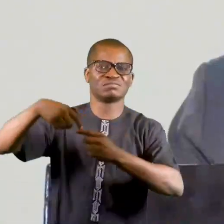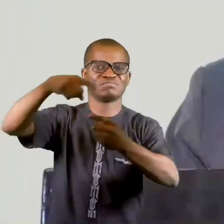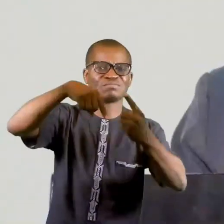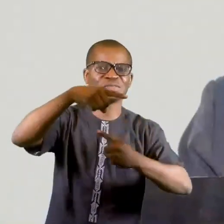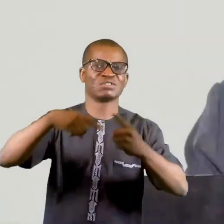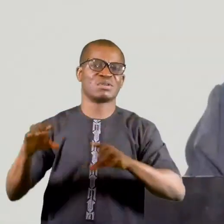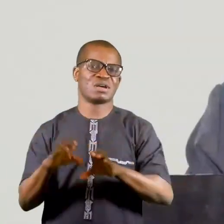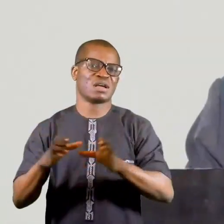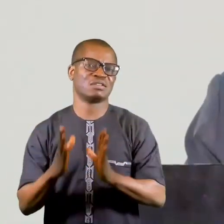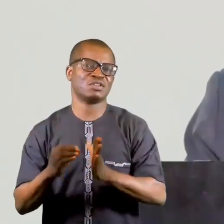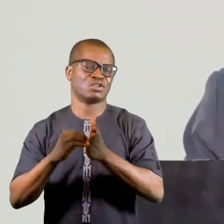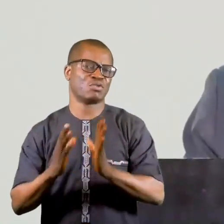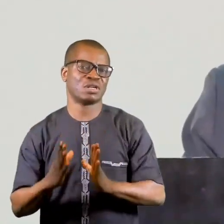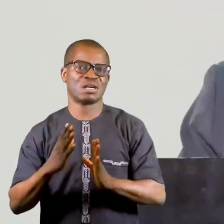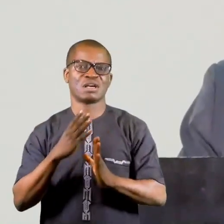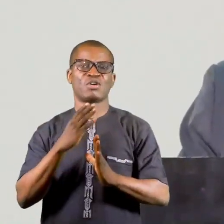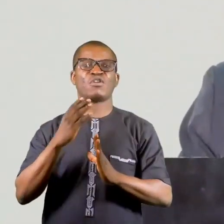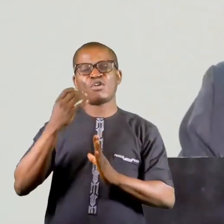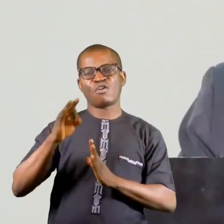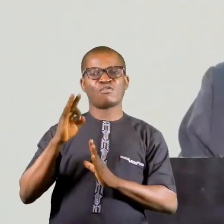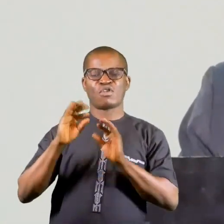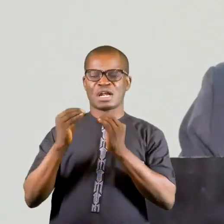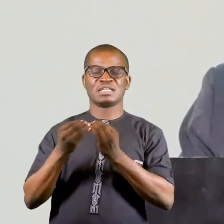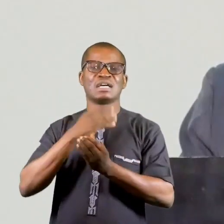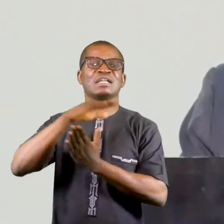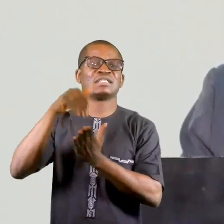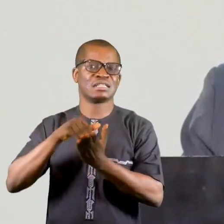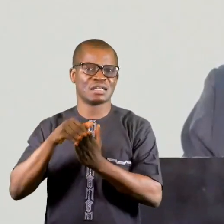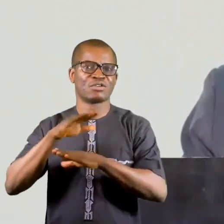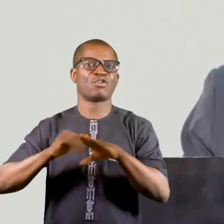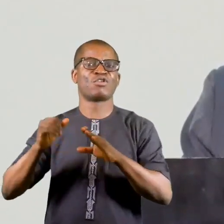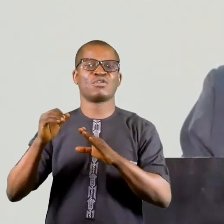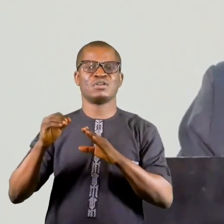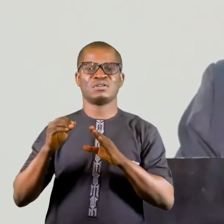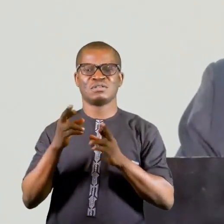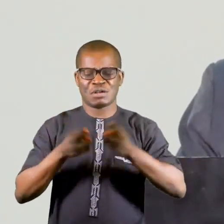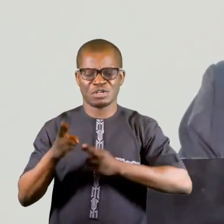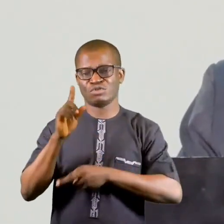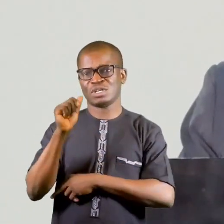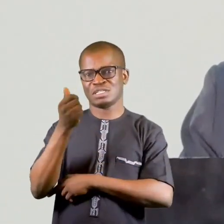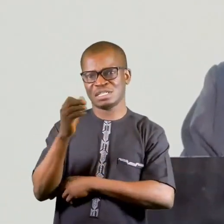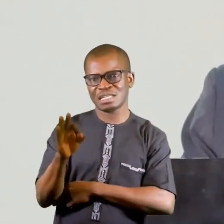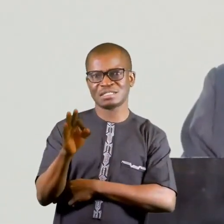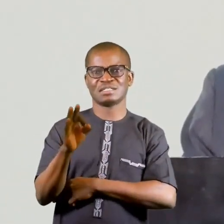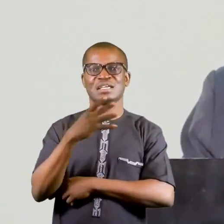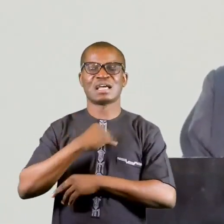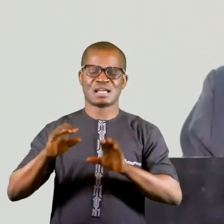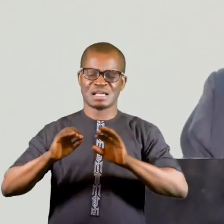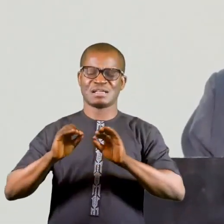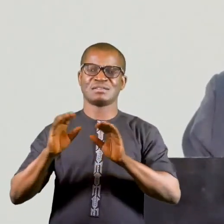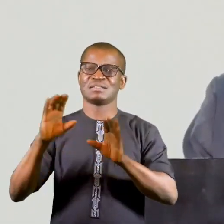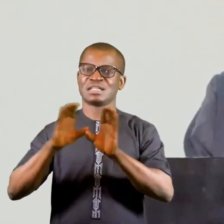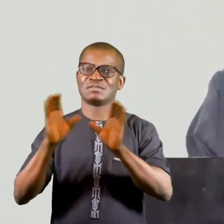the Trafficking in Persons Control of Activities of Organizations and Centers Regulation 2019 and the IT portal, Trafficking in